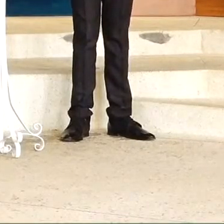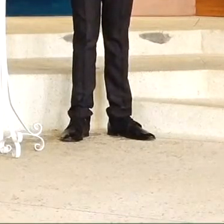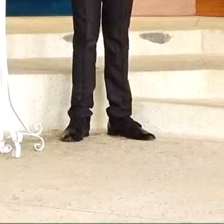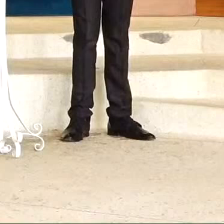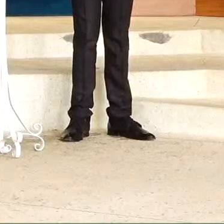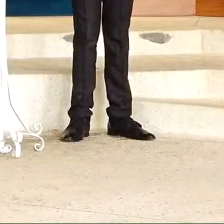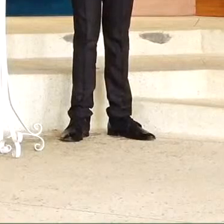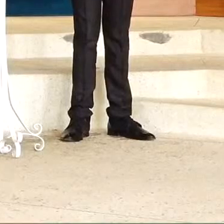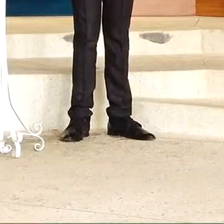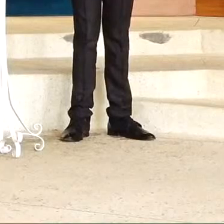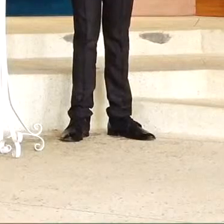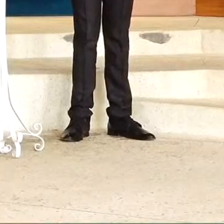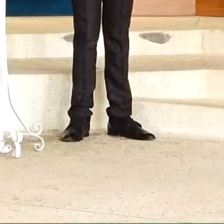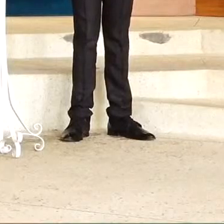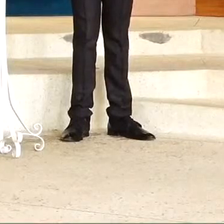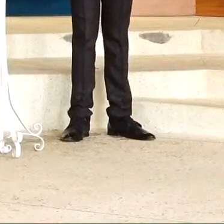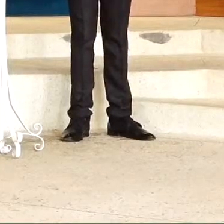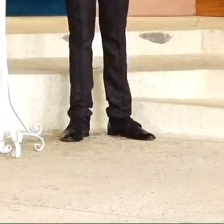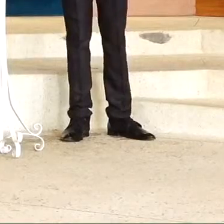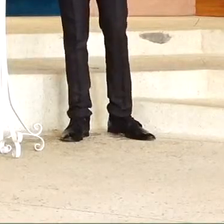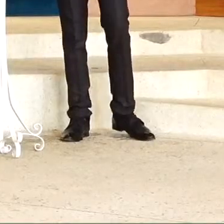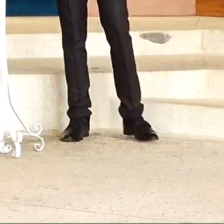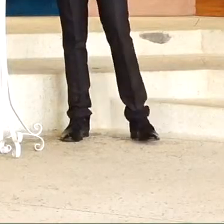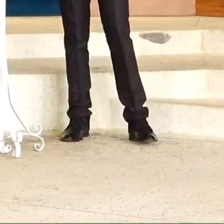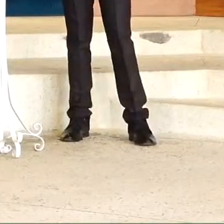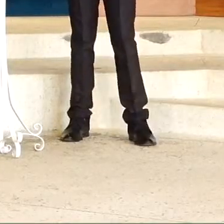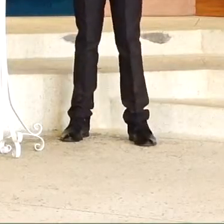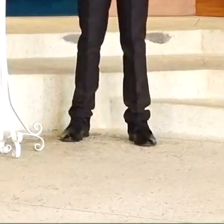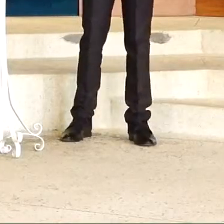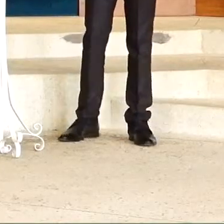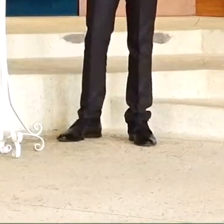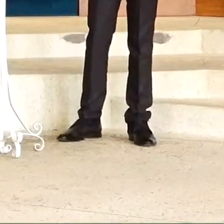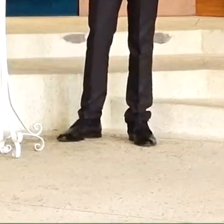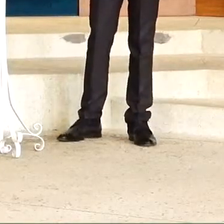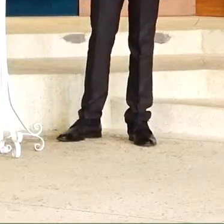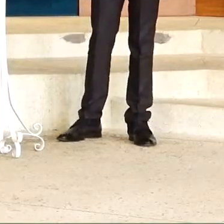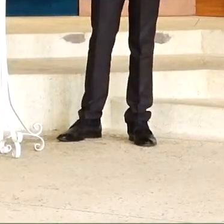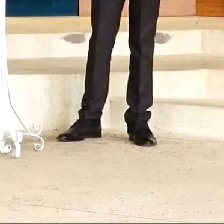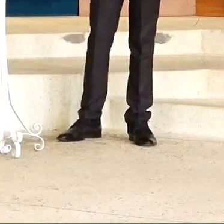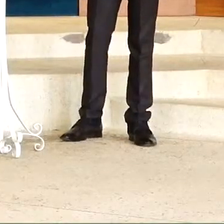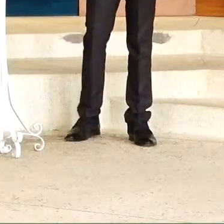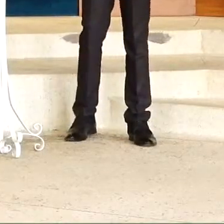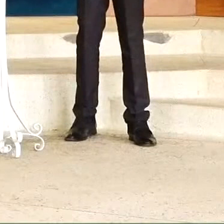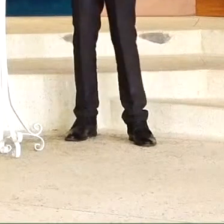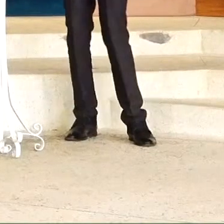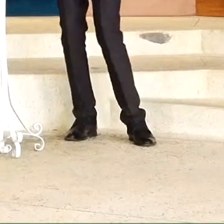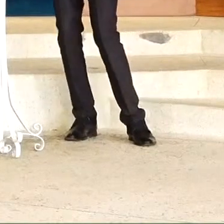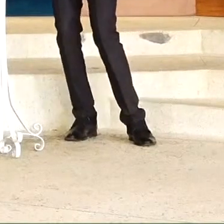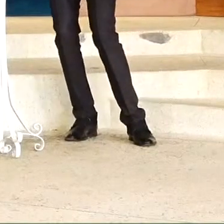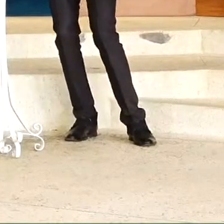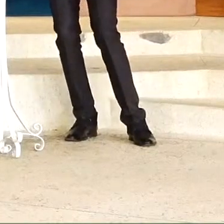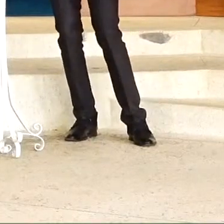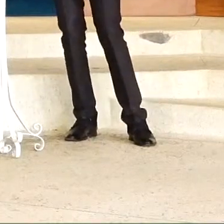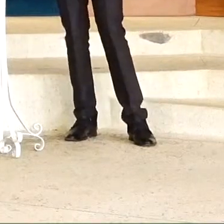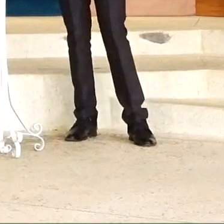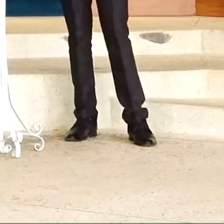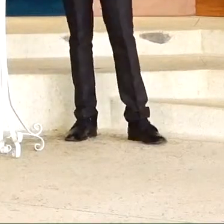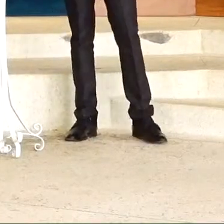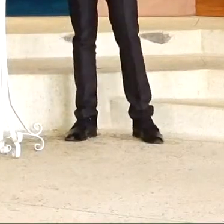the outer court, and then he goes to heaven in the holy place. And guess what? Tell us